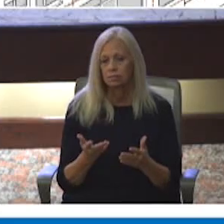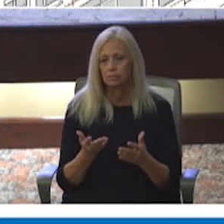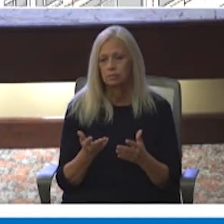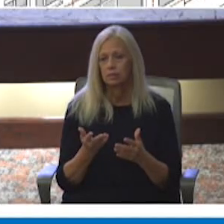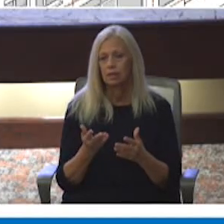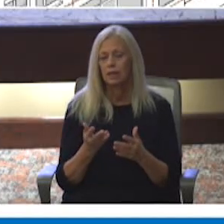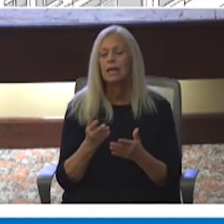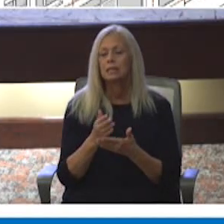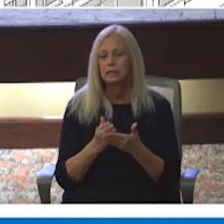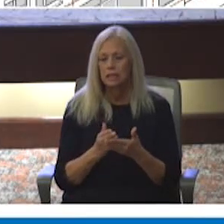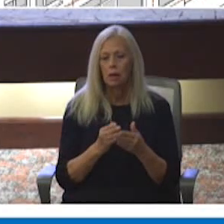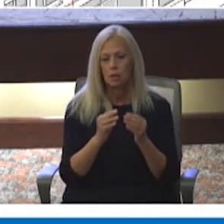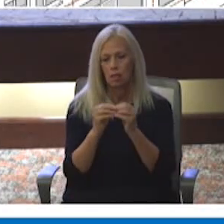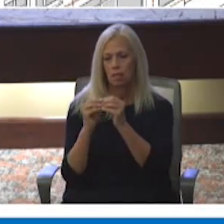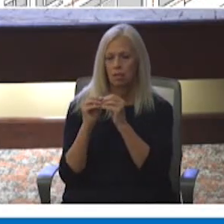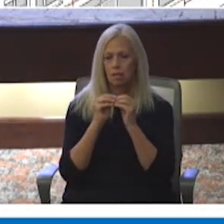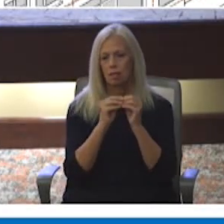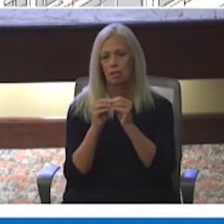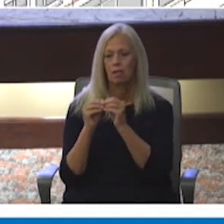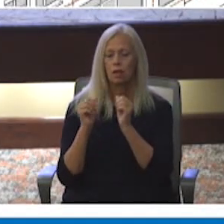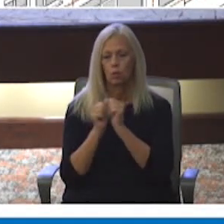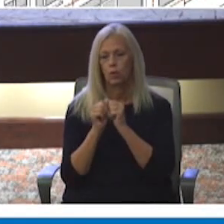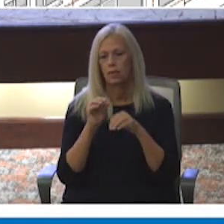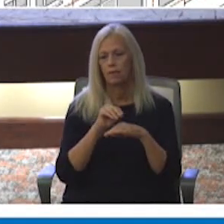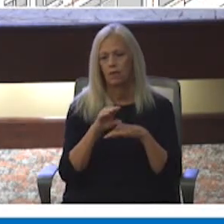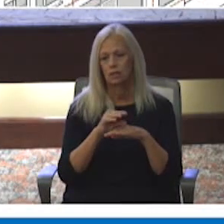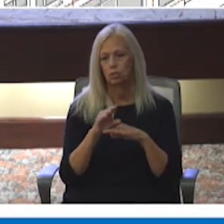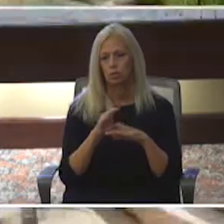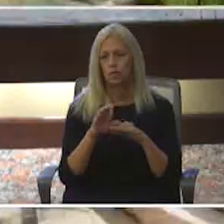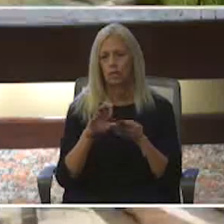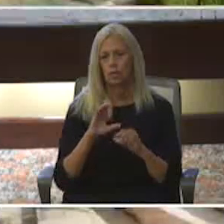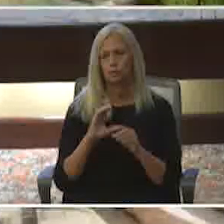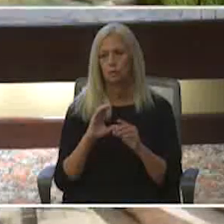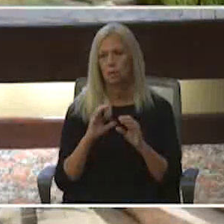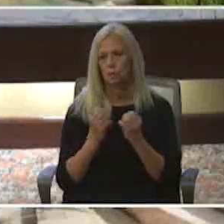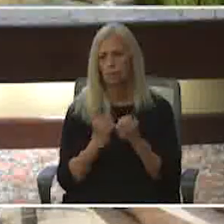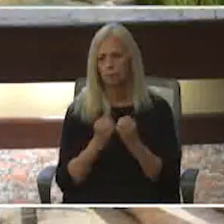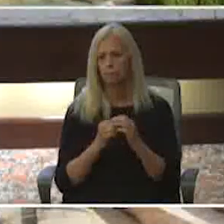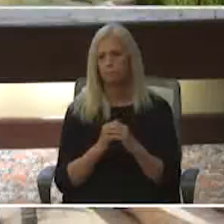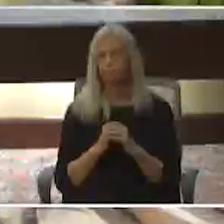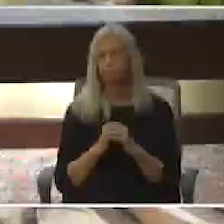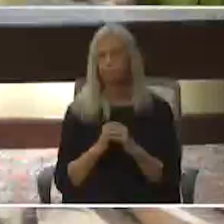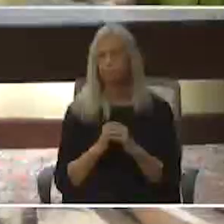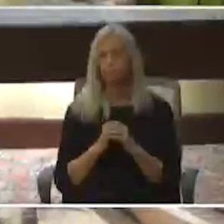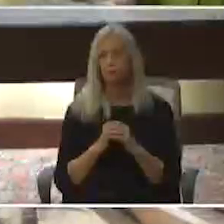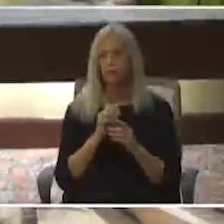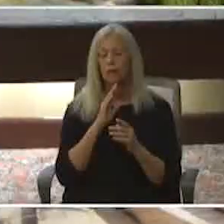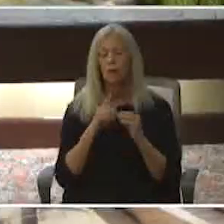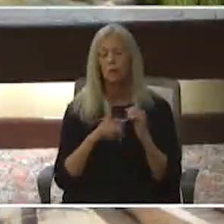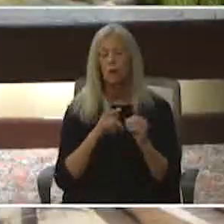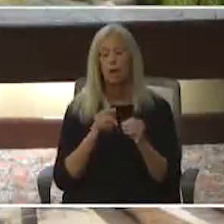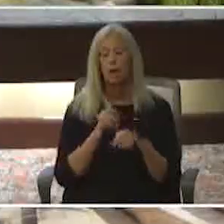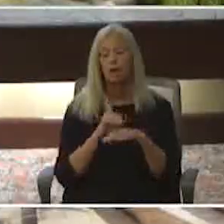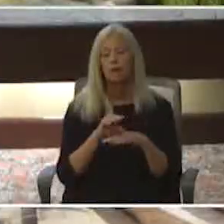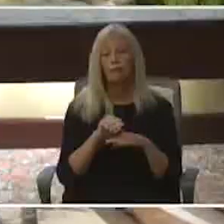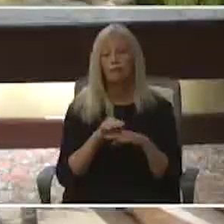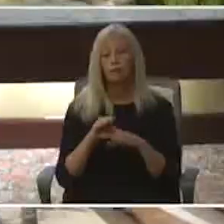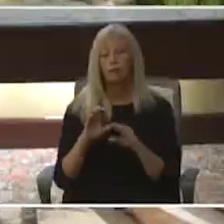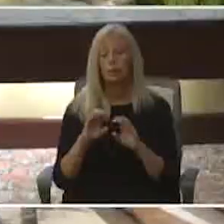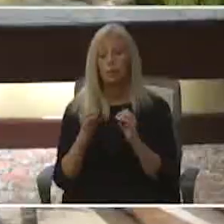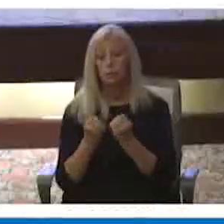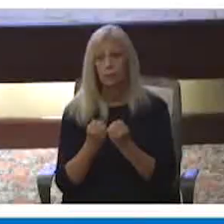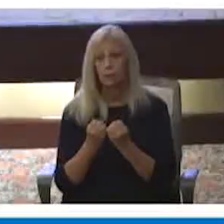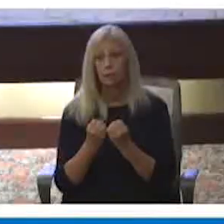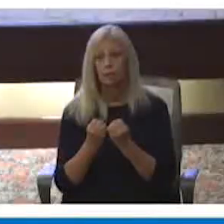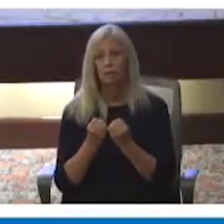some of the conversations that we're having with the advisory committee and with the public. Speaking of the advisory committee, I wanted to finish off by talking